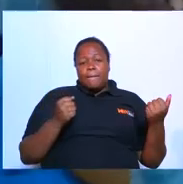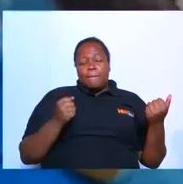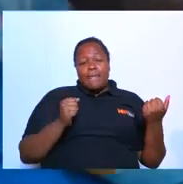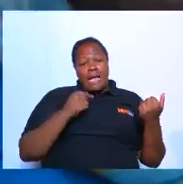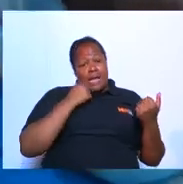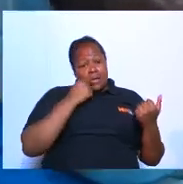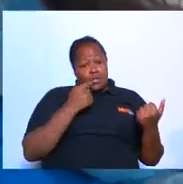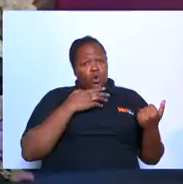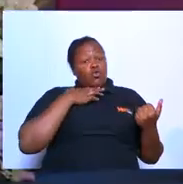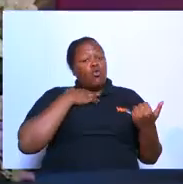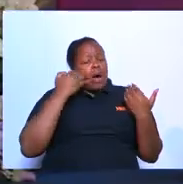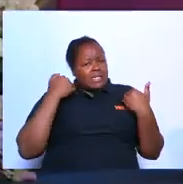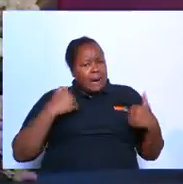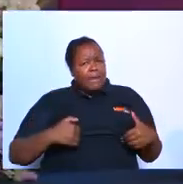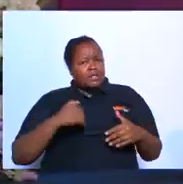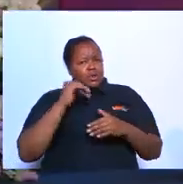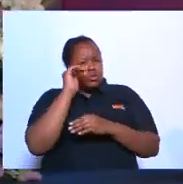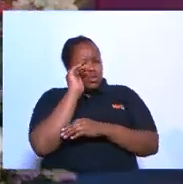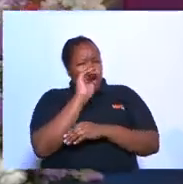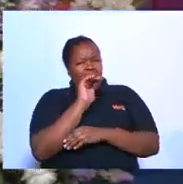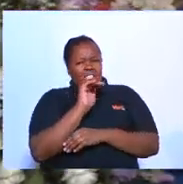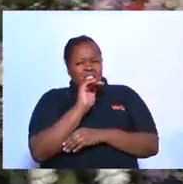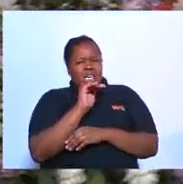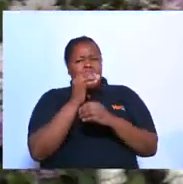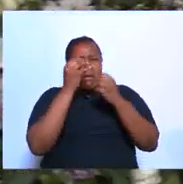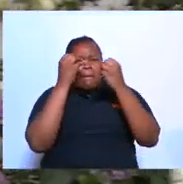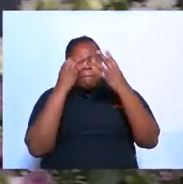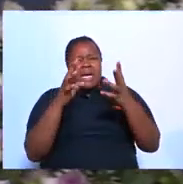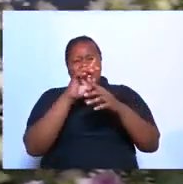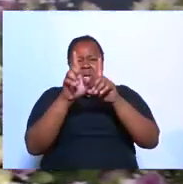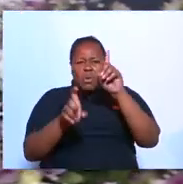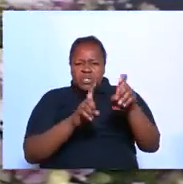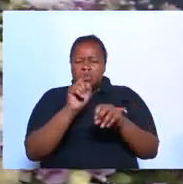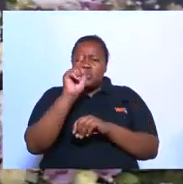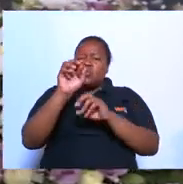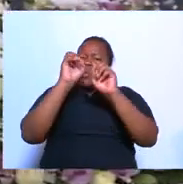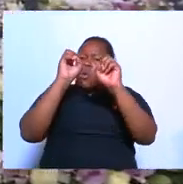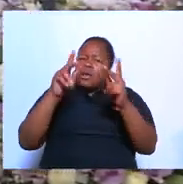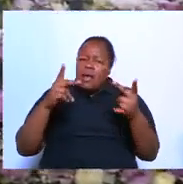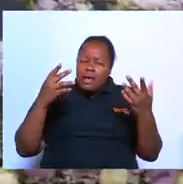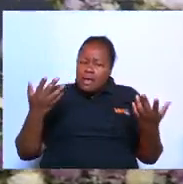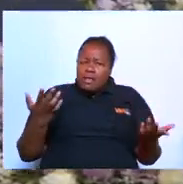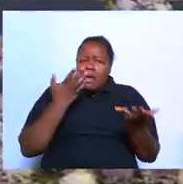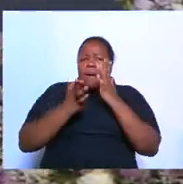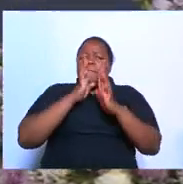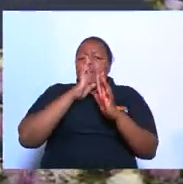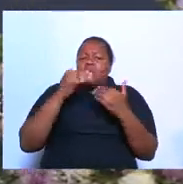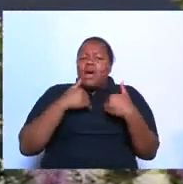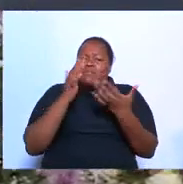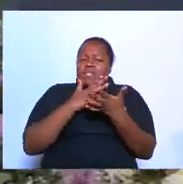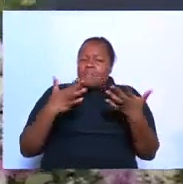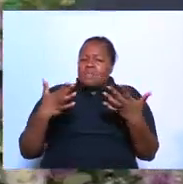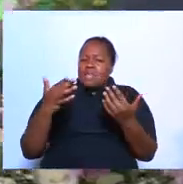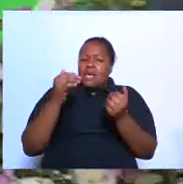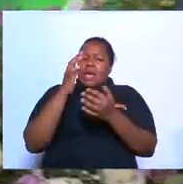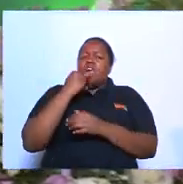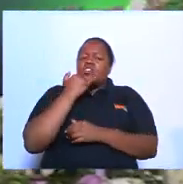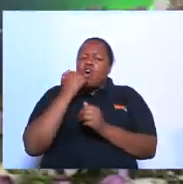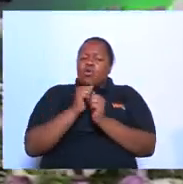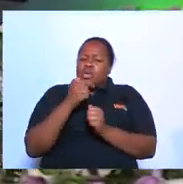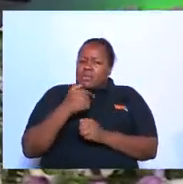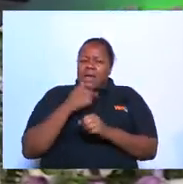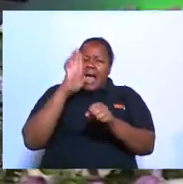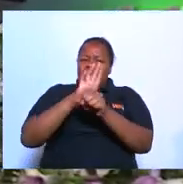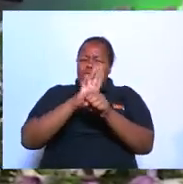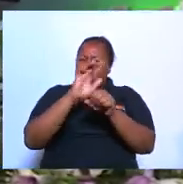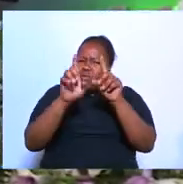so you want somebody to ask you so many questions are you okay maybe there is something wrong with me a lot of